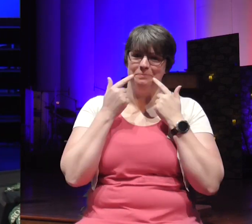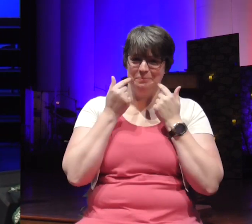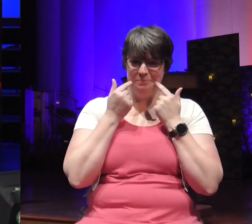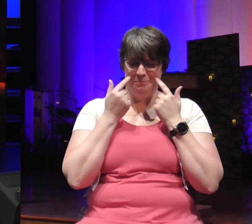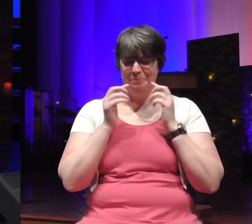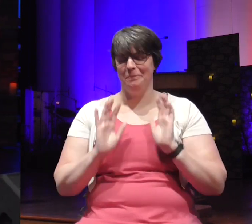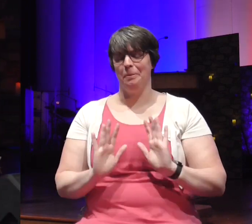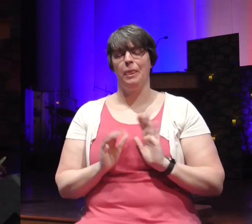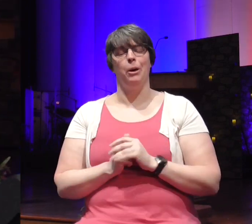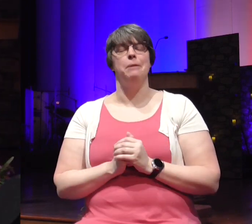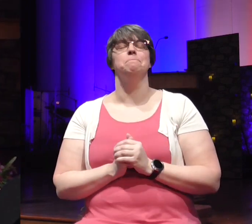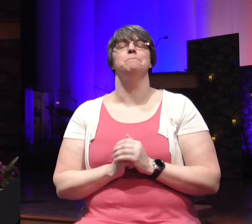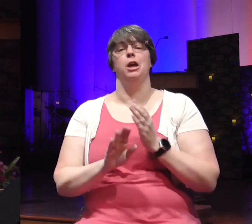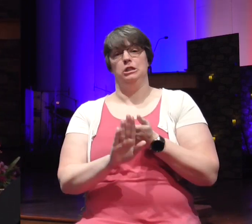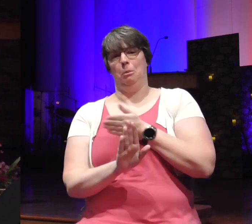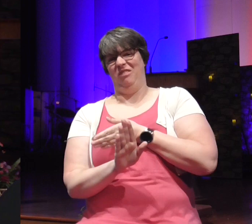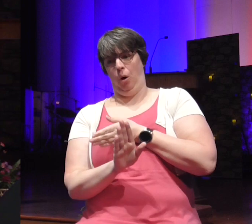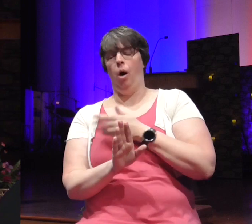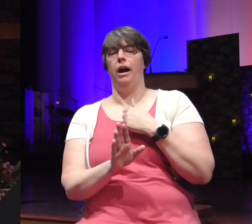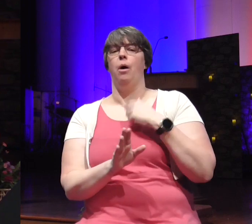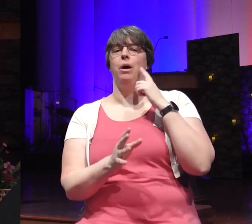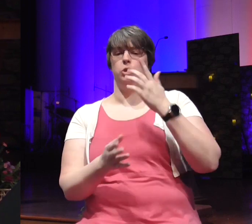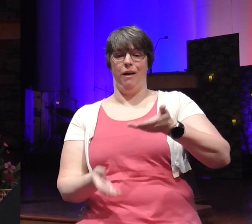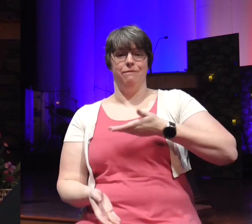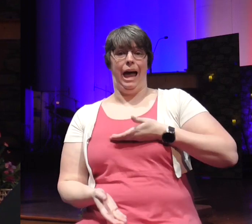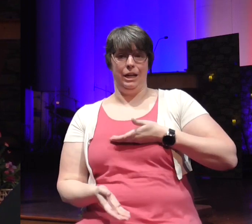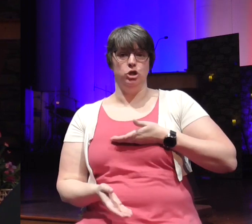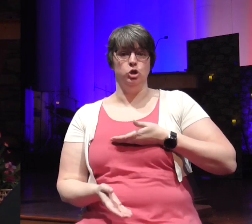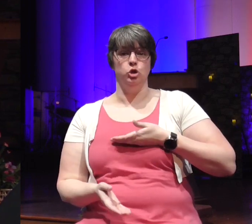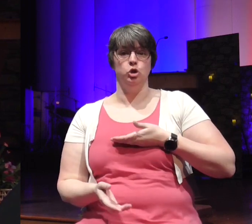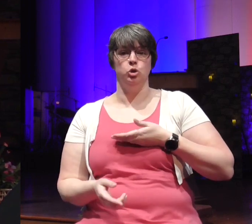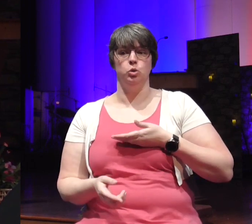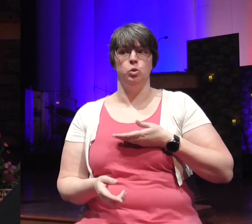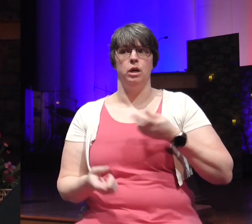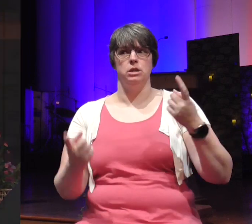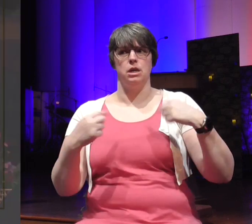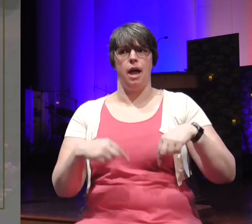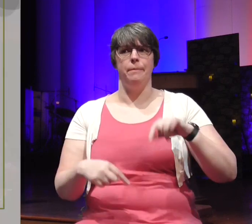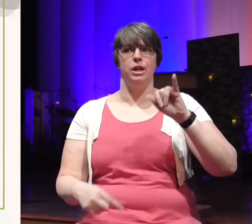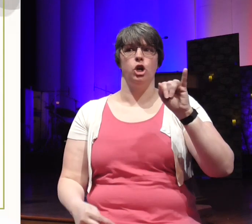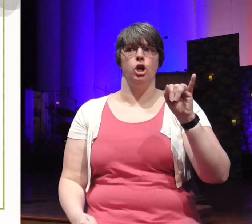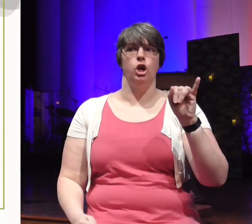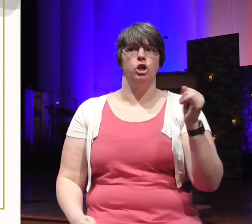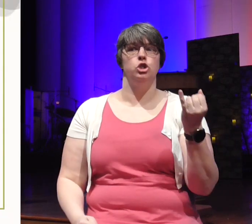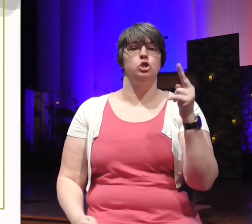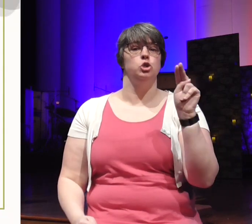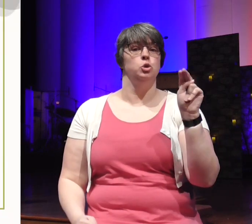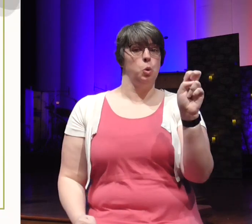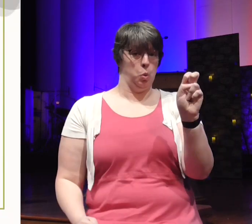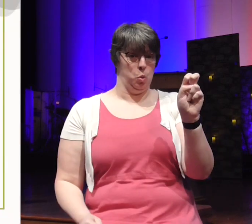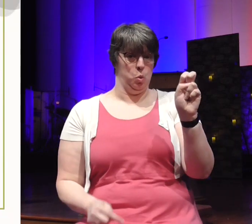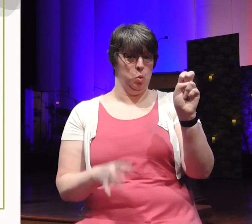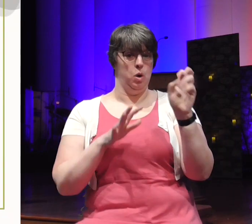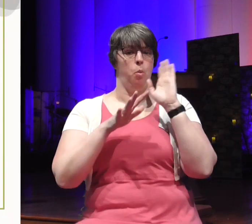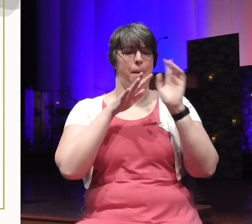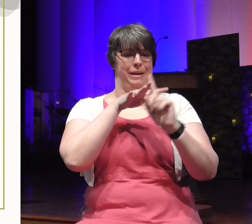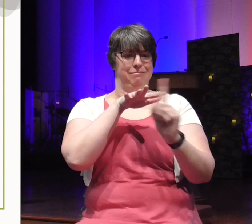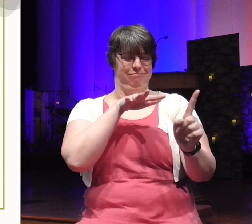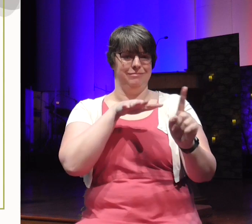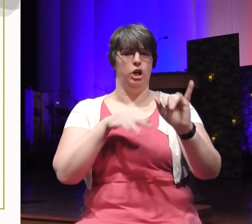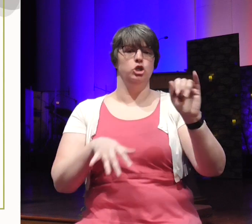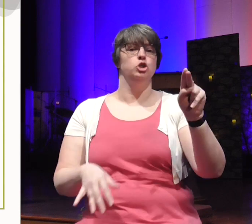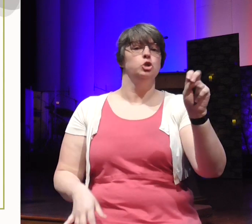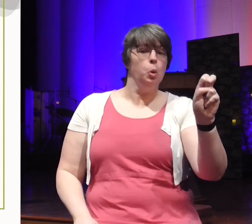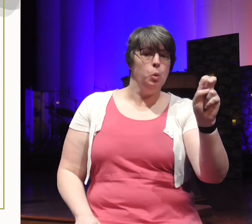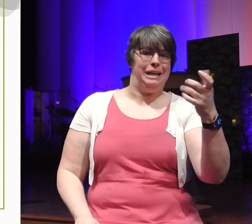Before I dive into the message today, I want to invite you to our upcoming June meditation and prayer retreat, June 8th through